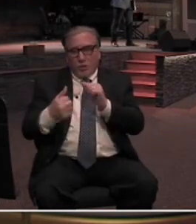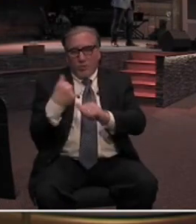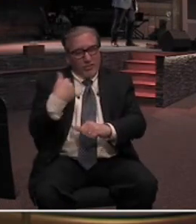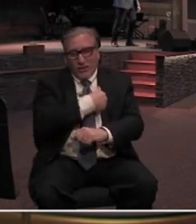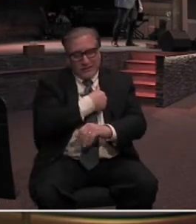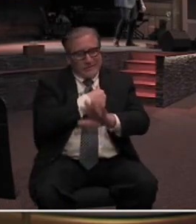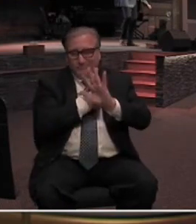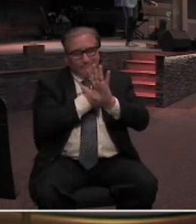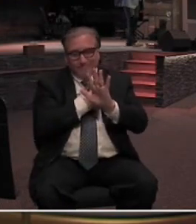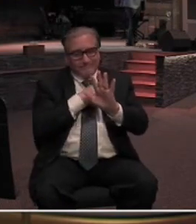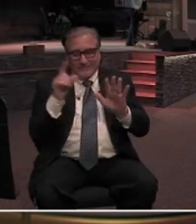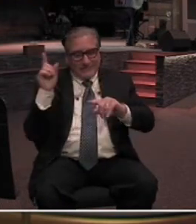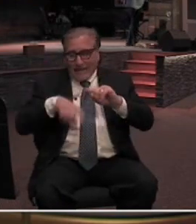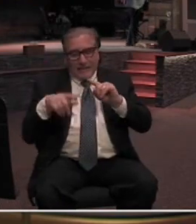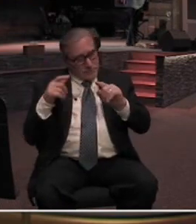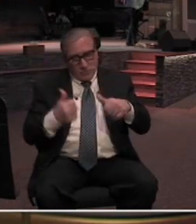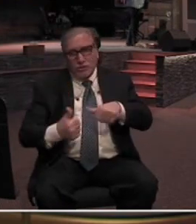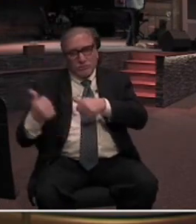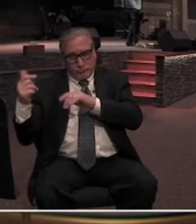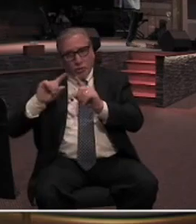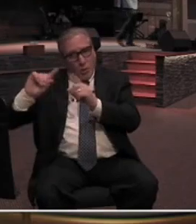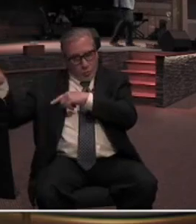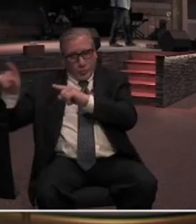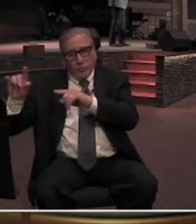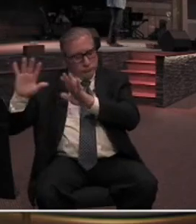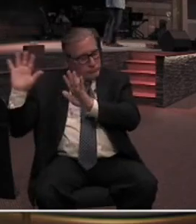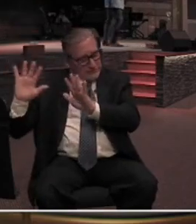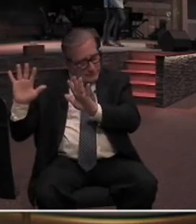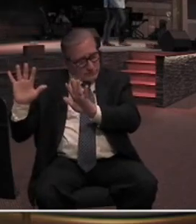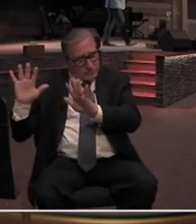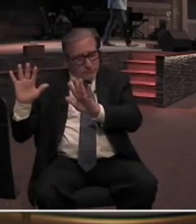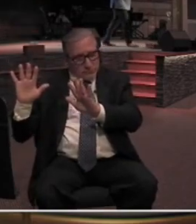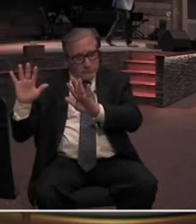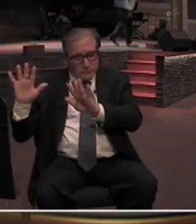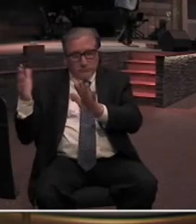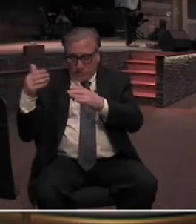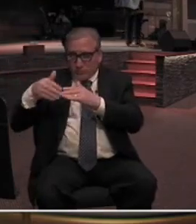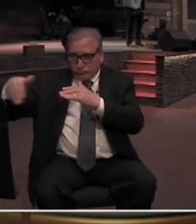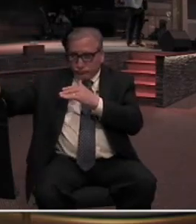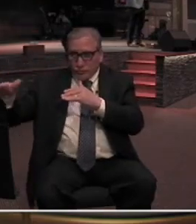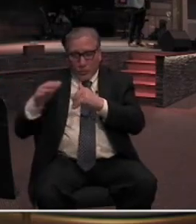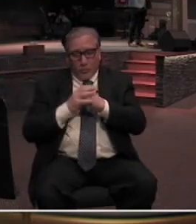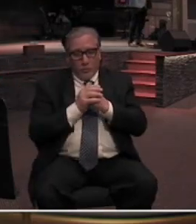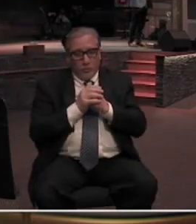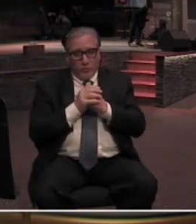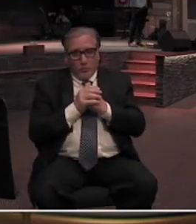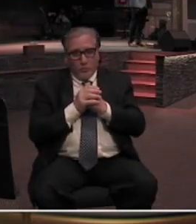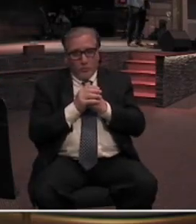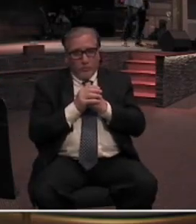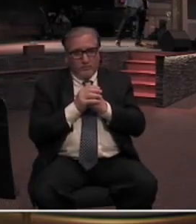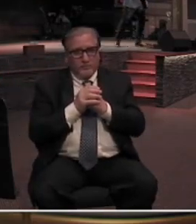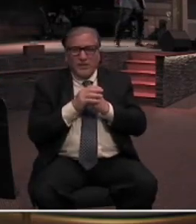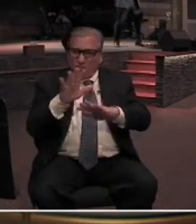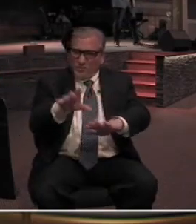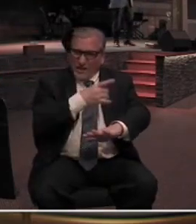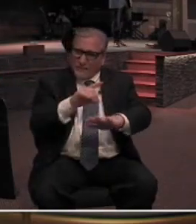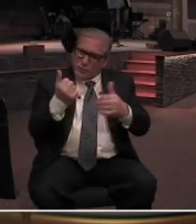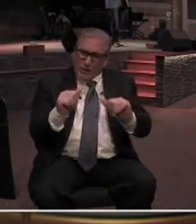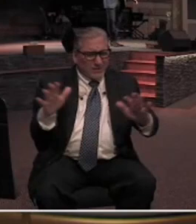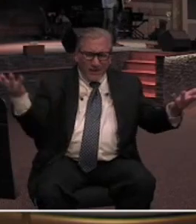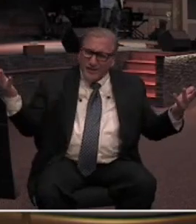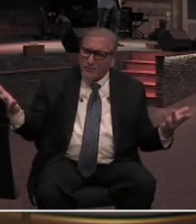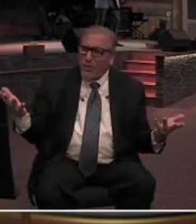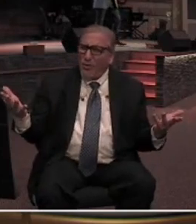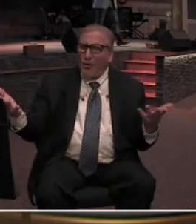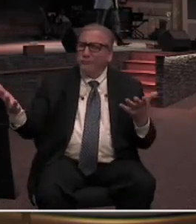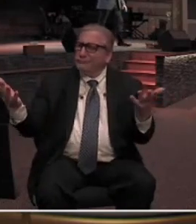them. Go in peace. No hard feelings. Just go your way. David tried to, come on now.